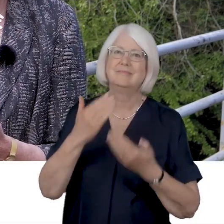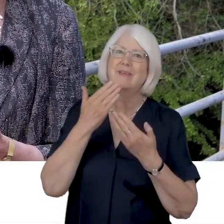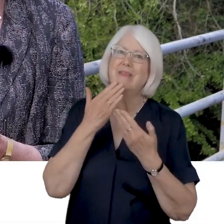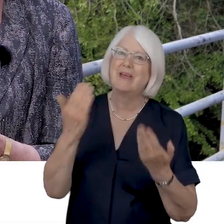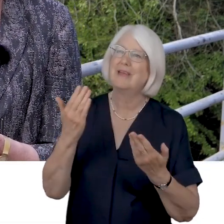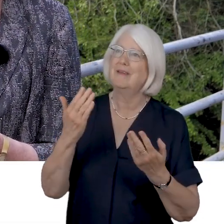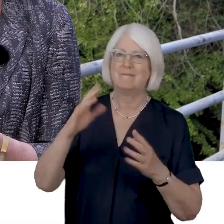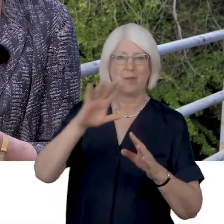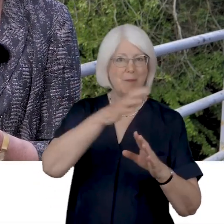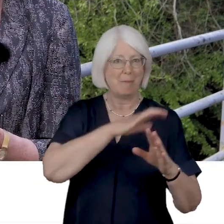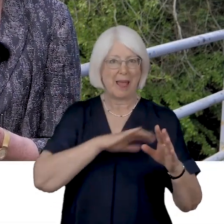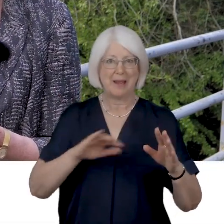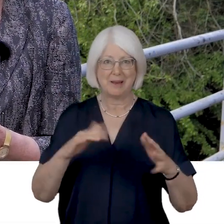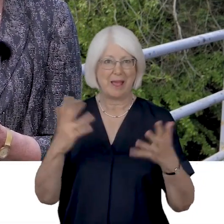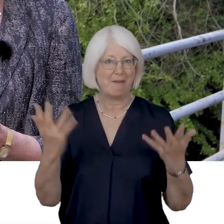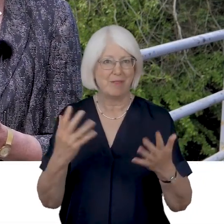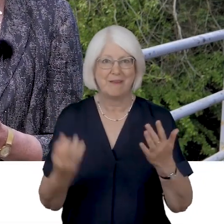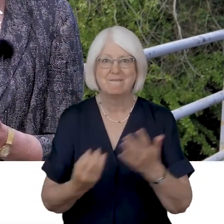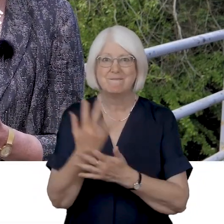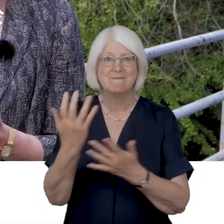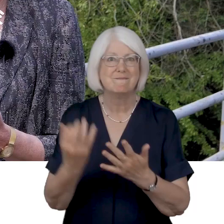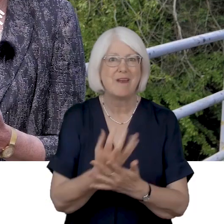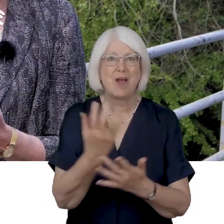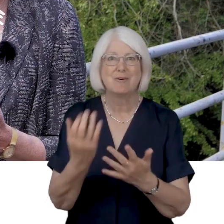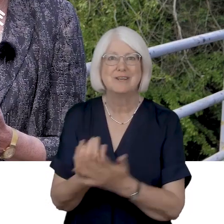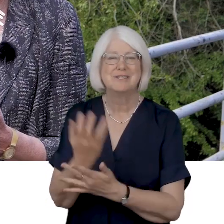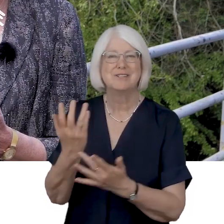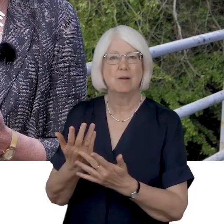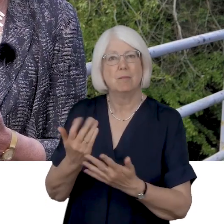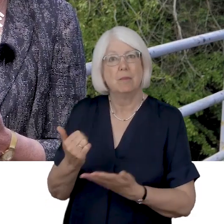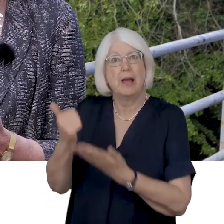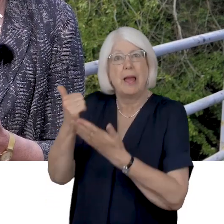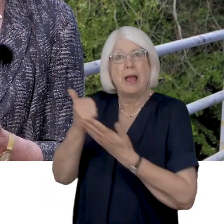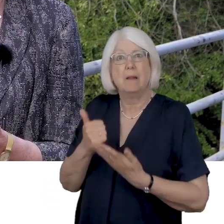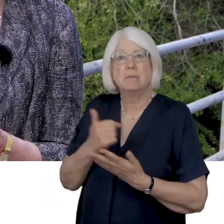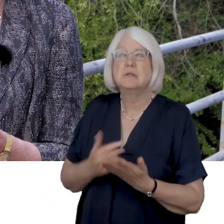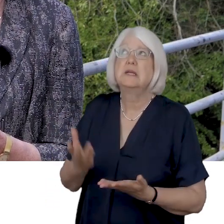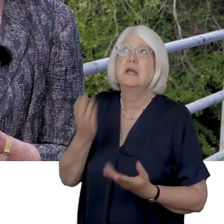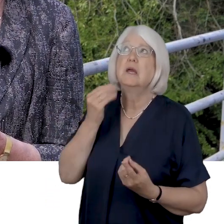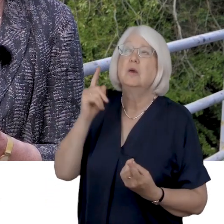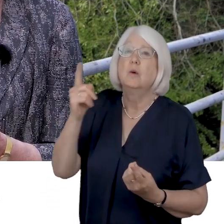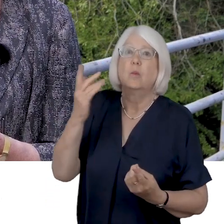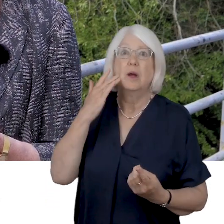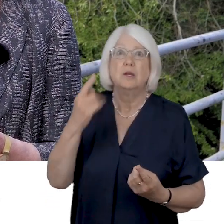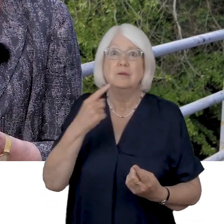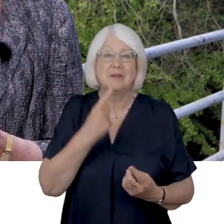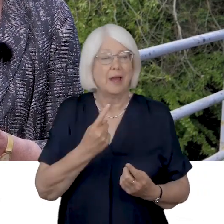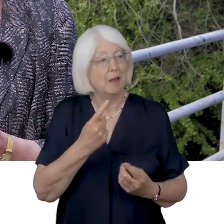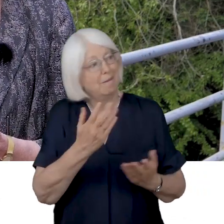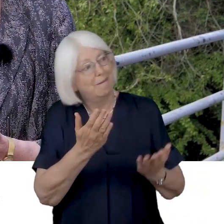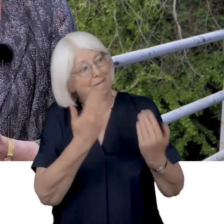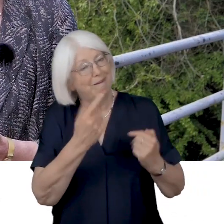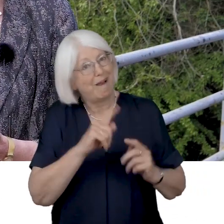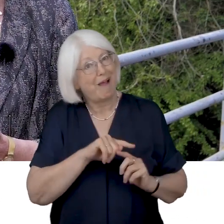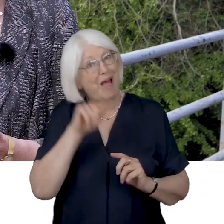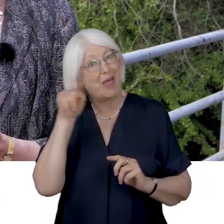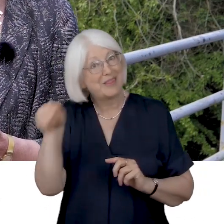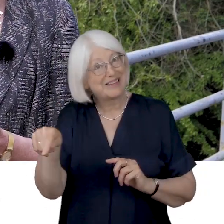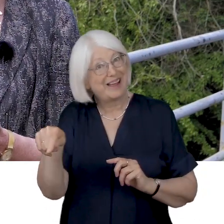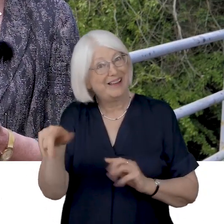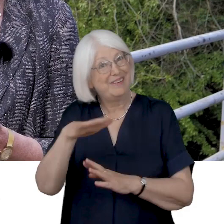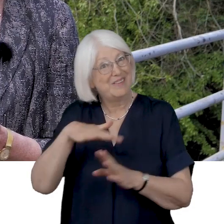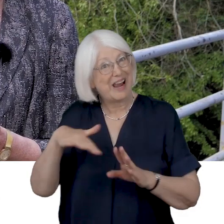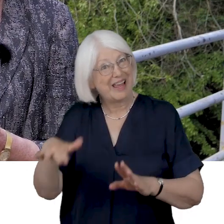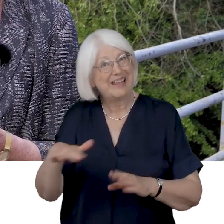Thank you for the places where everything is flourishing, but help us to hear you when you say, let's go over to the other side